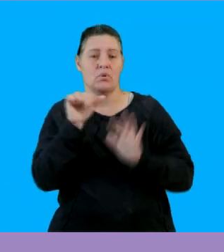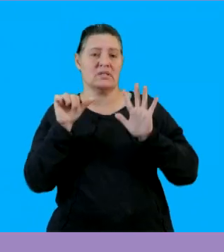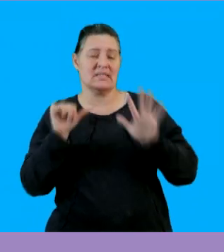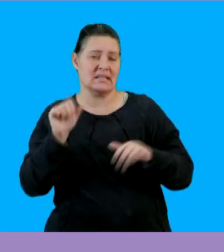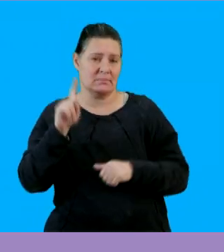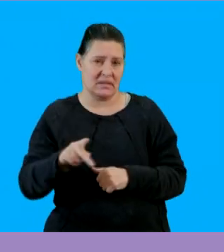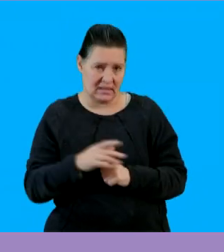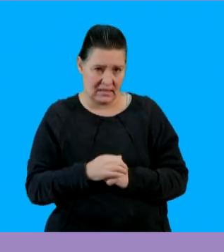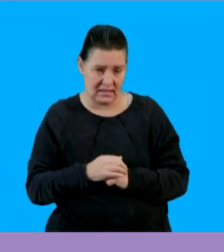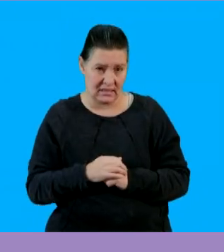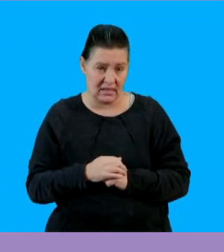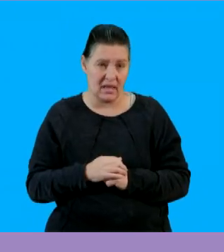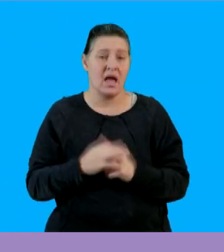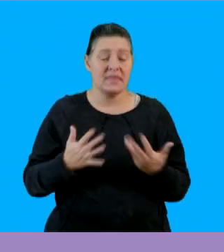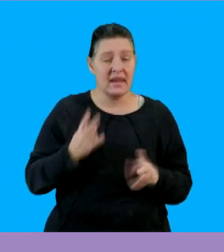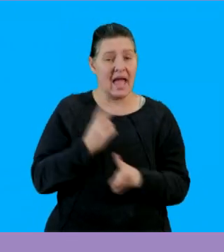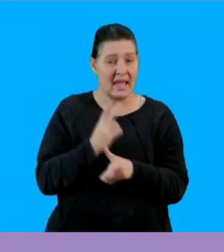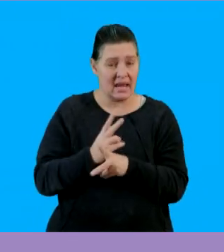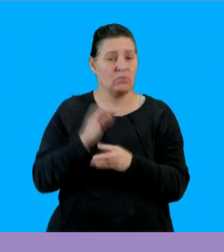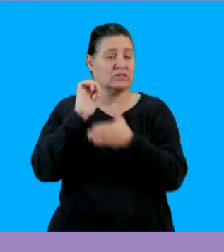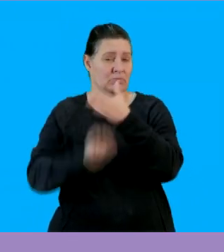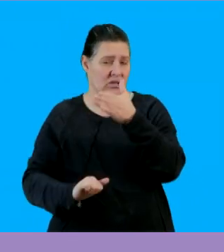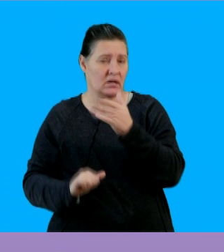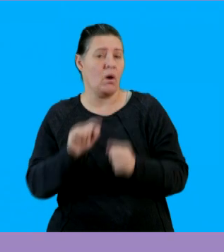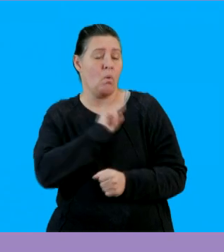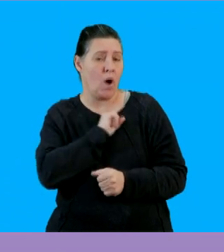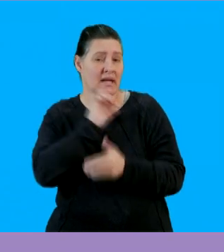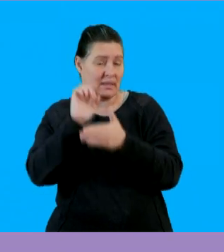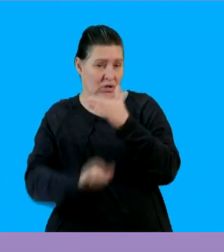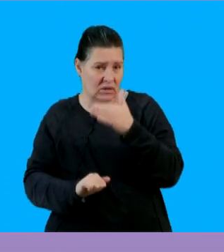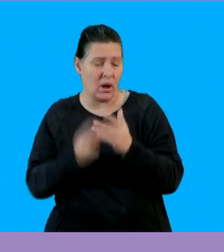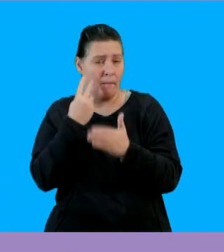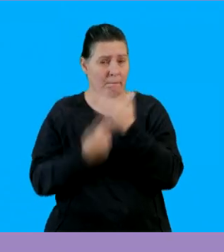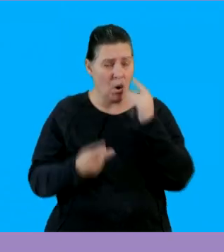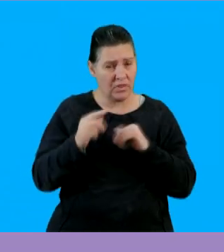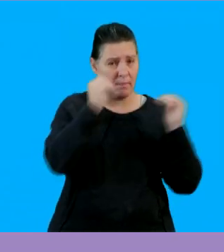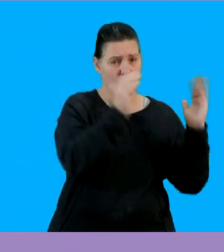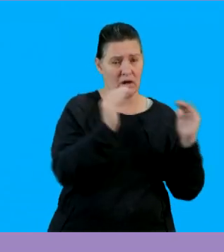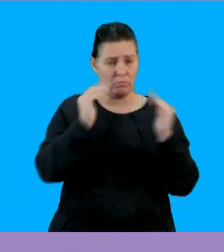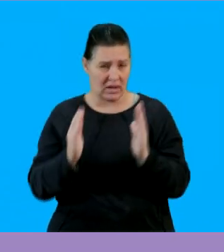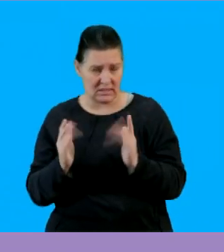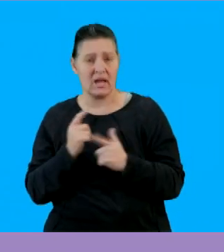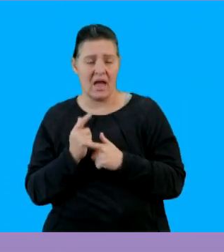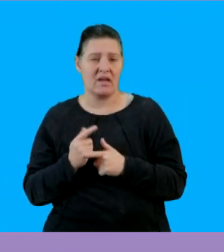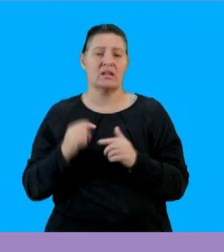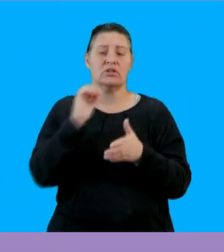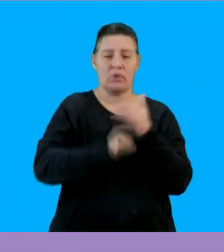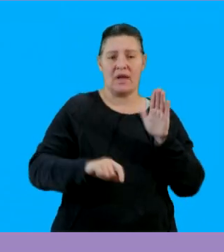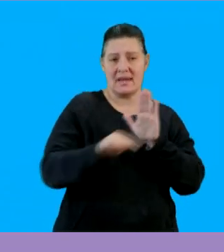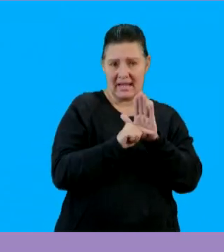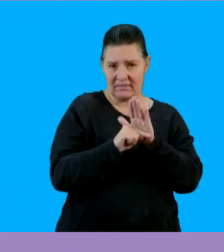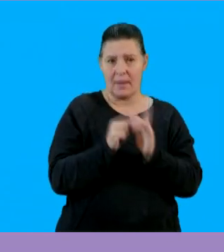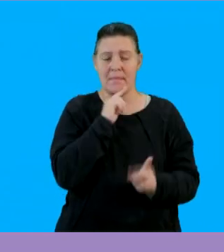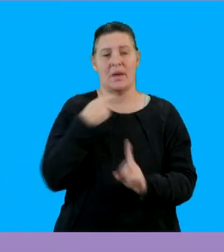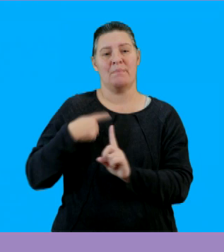p? That is going to be our 6p. And again, we are subtracting, but because we're subtracting in both brackets,